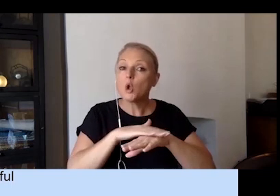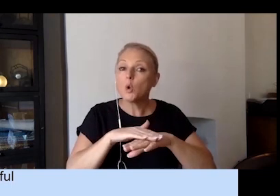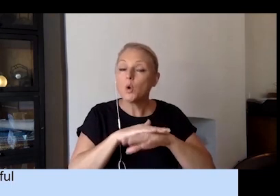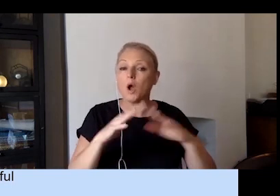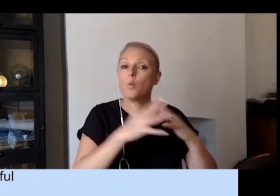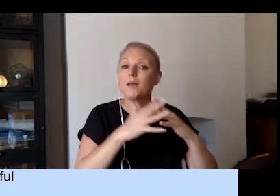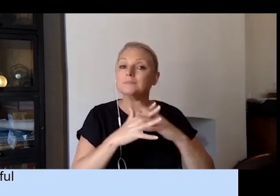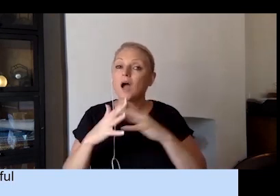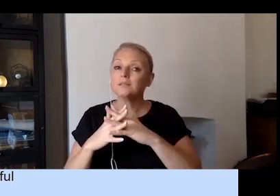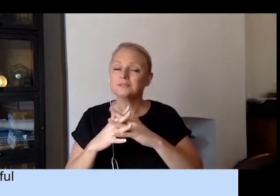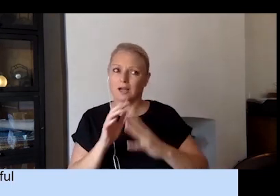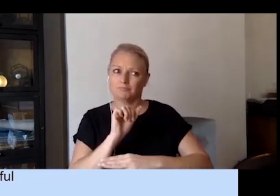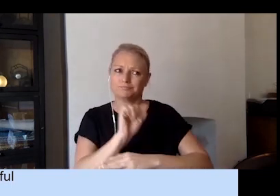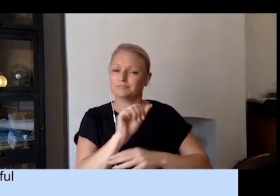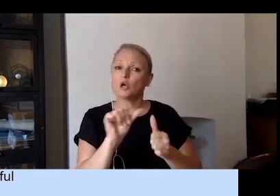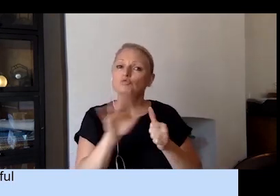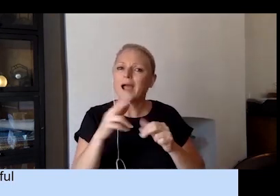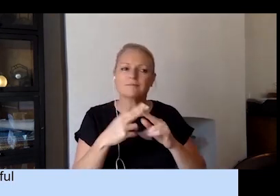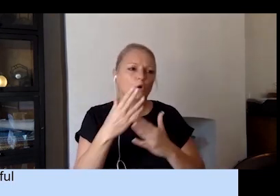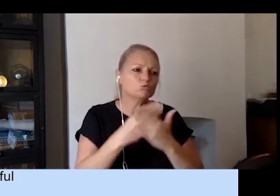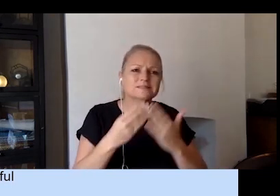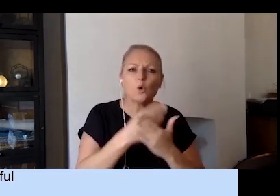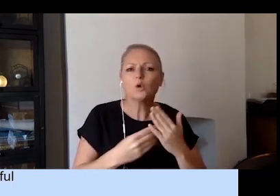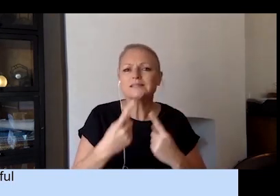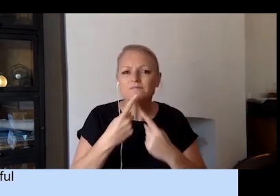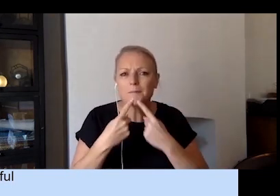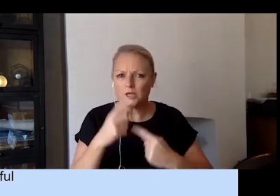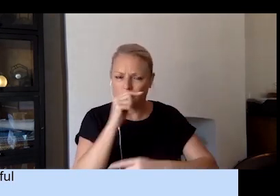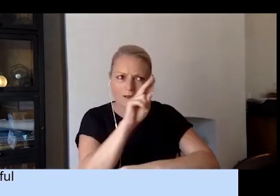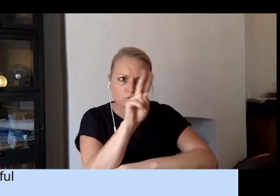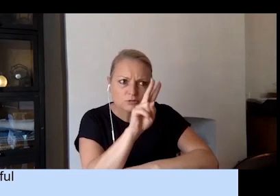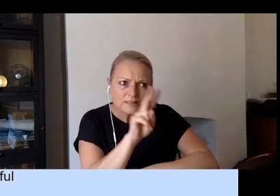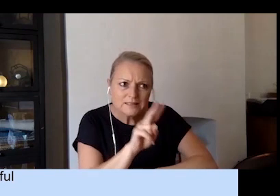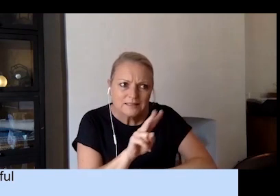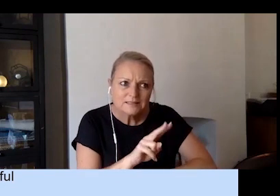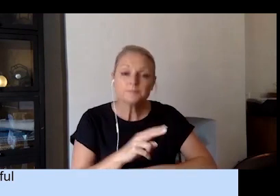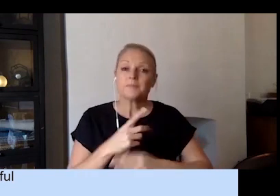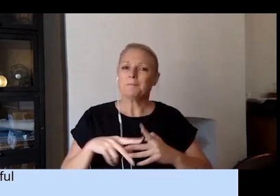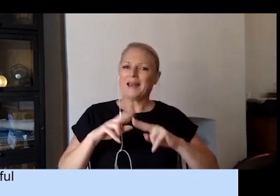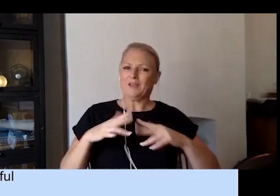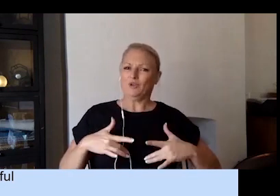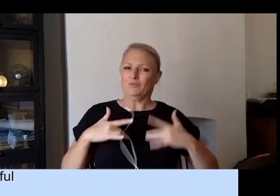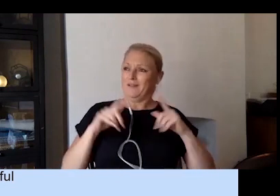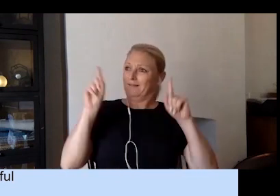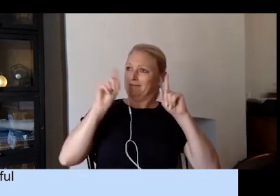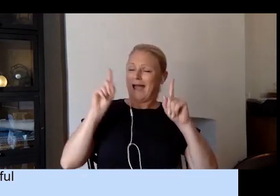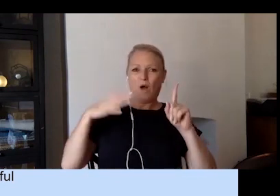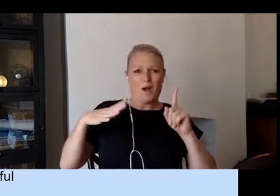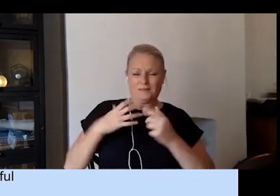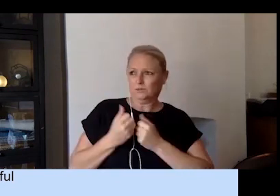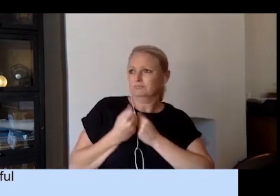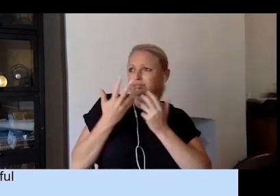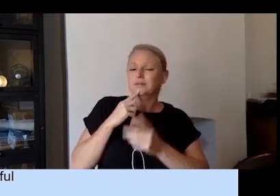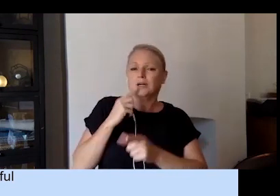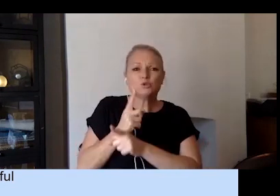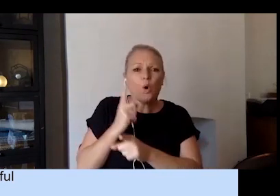and websites as well. If you need immediate help, then the number for Lifeline, 13 11 14, or